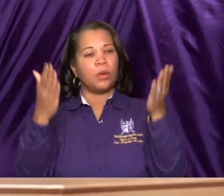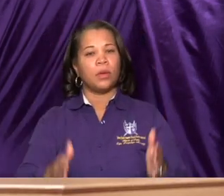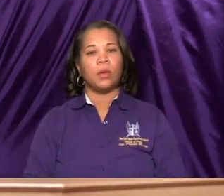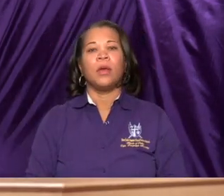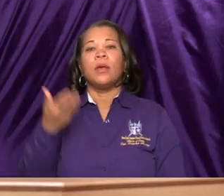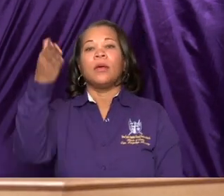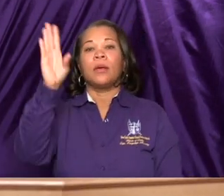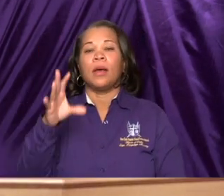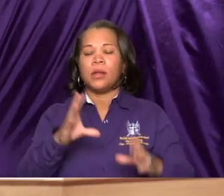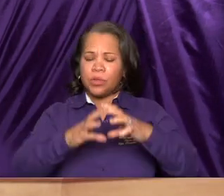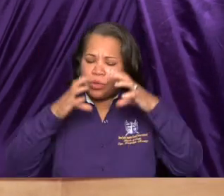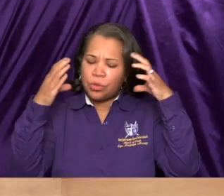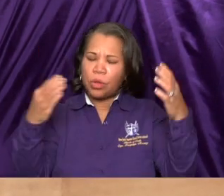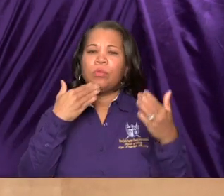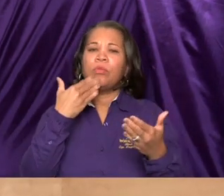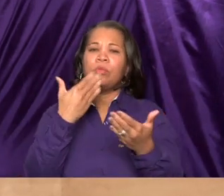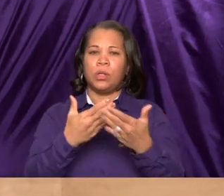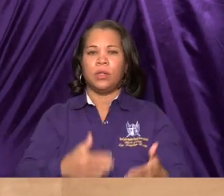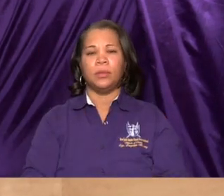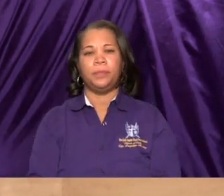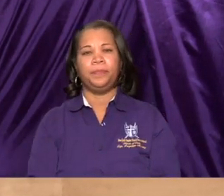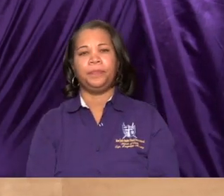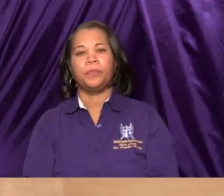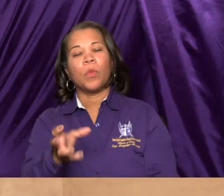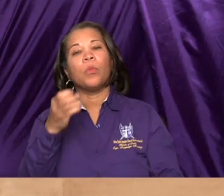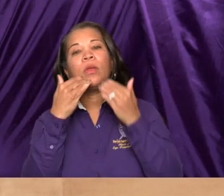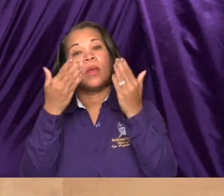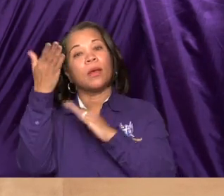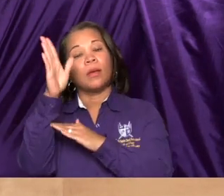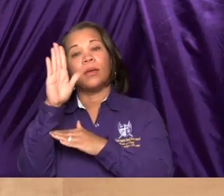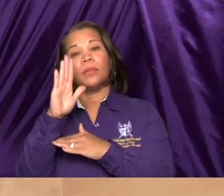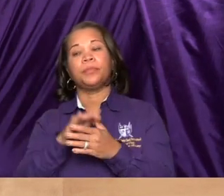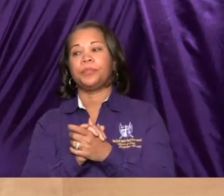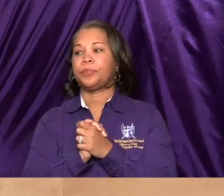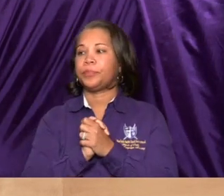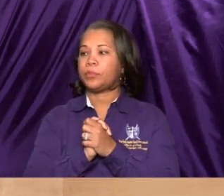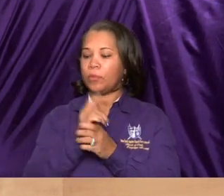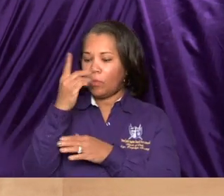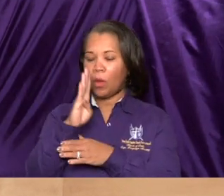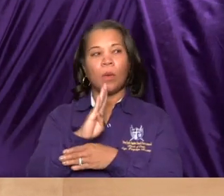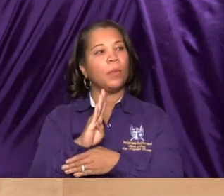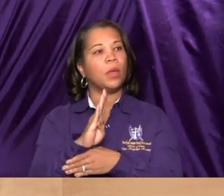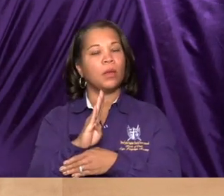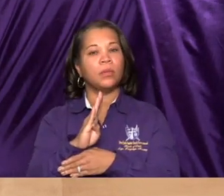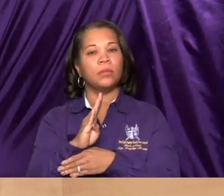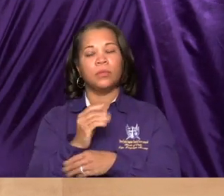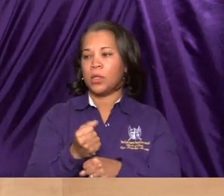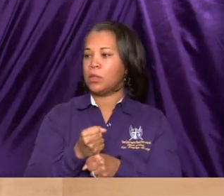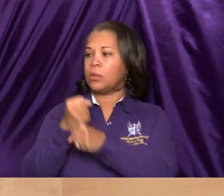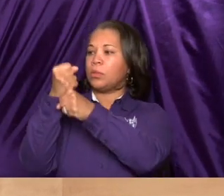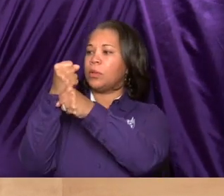God is so good. I want to thank God for being my source. Amen.